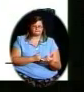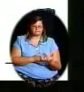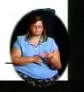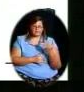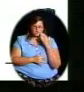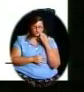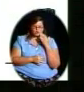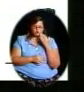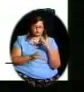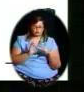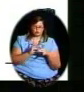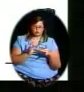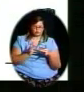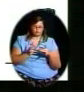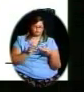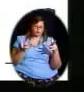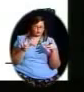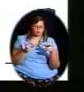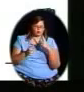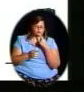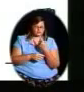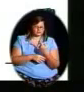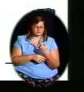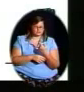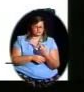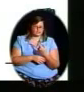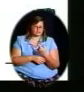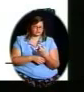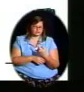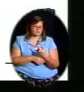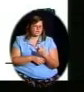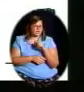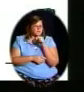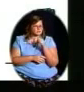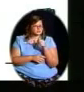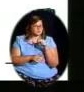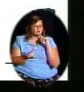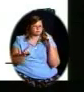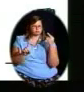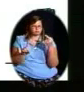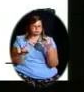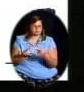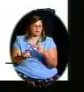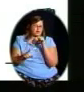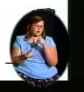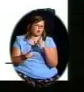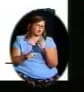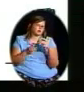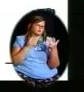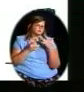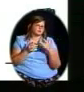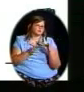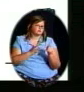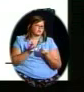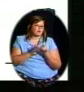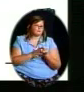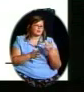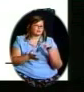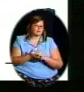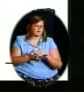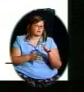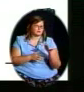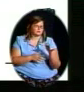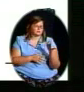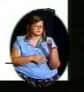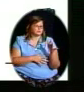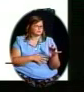Ziglar quote that talks about it's lack of direction, not lack of time, is the problem, and we all have 24 hours in a day. Now, I do quibble